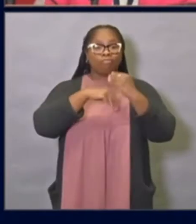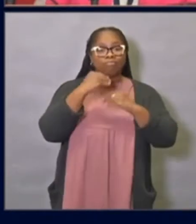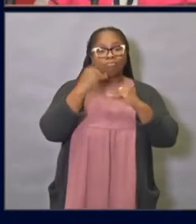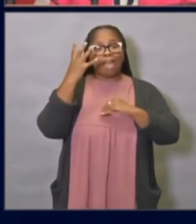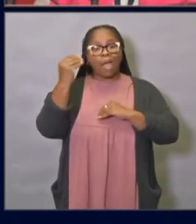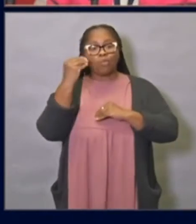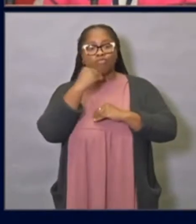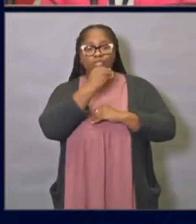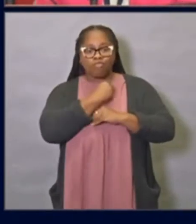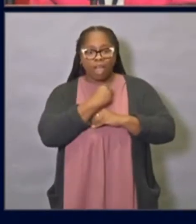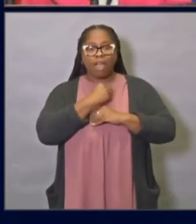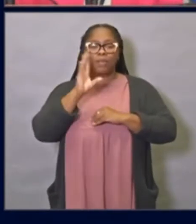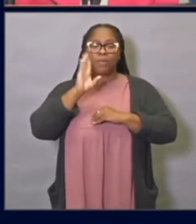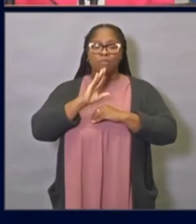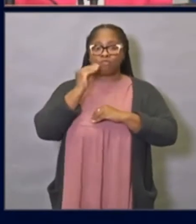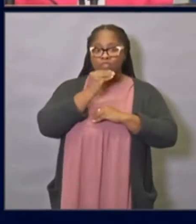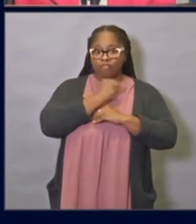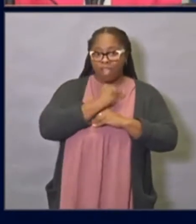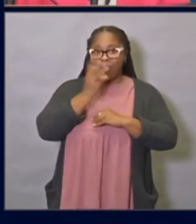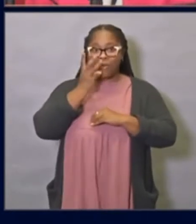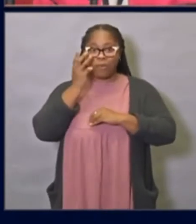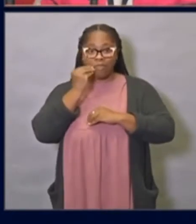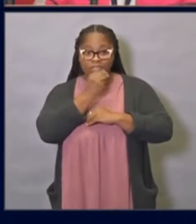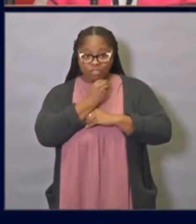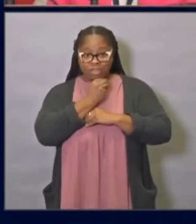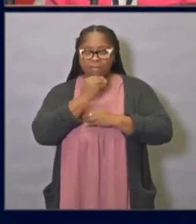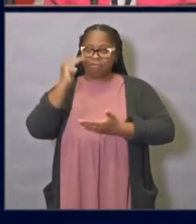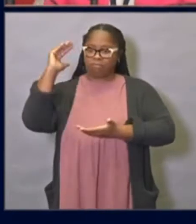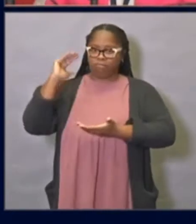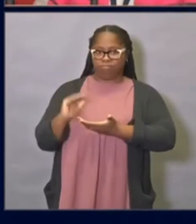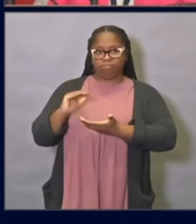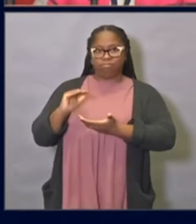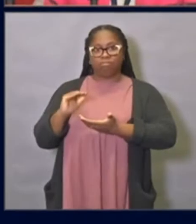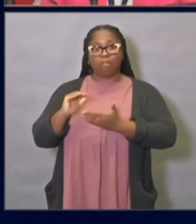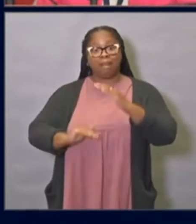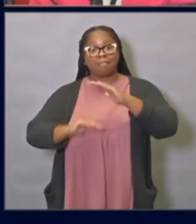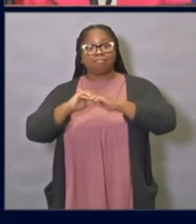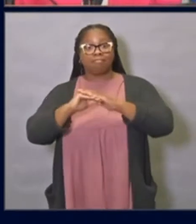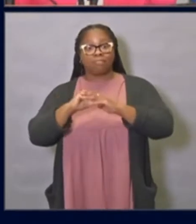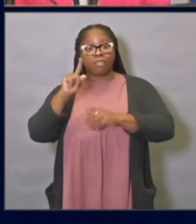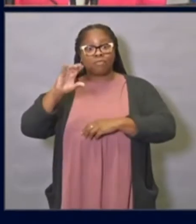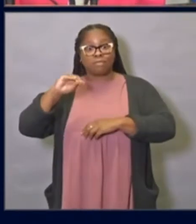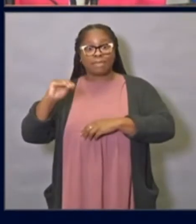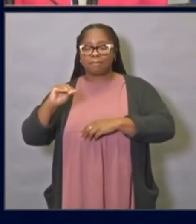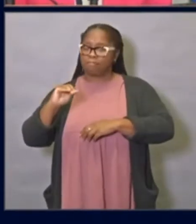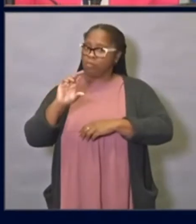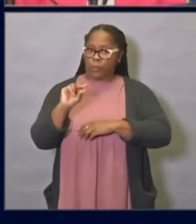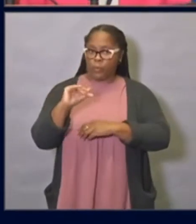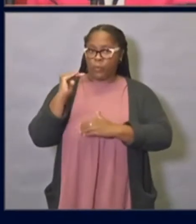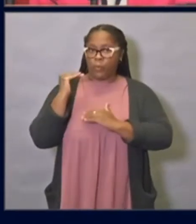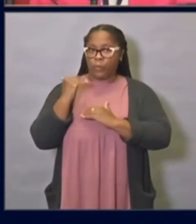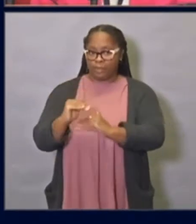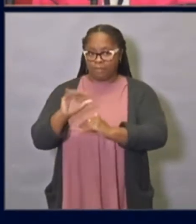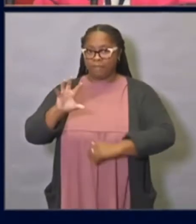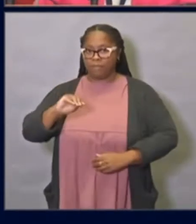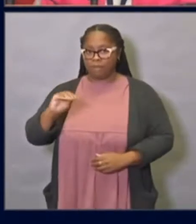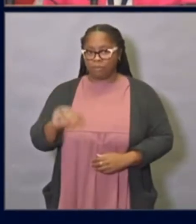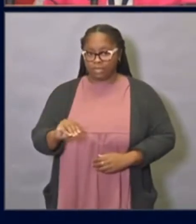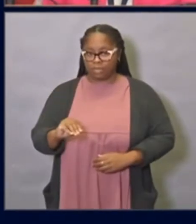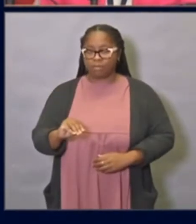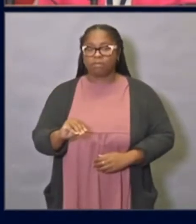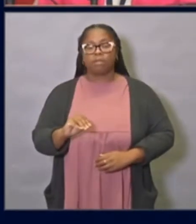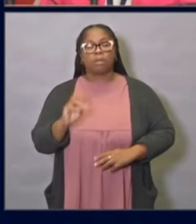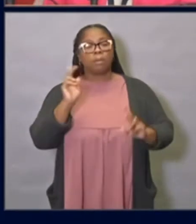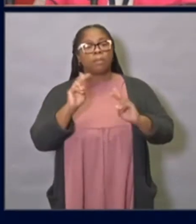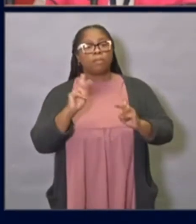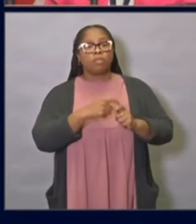and wineries will be limited to 50% of the maximum outdoor capacity. The number of customers at